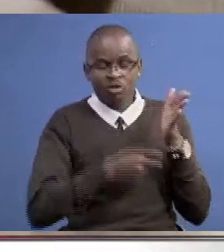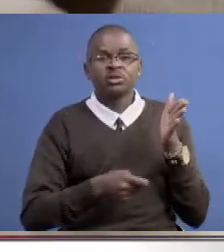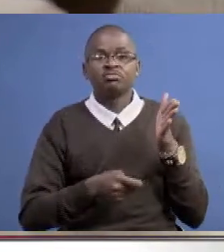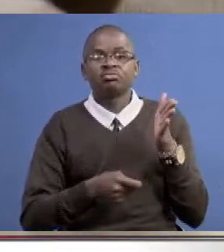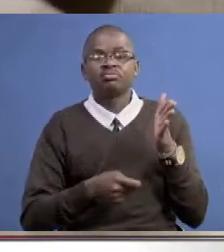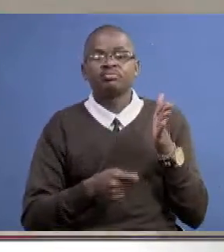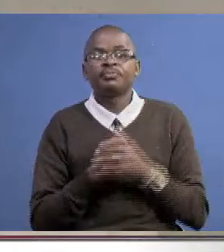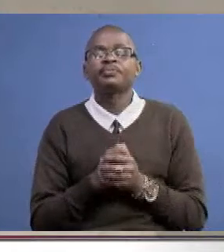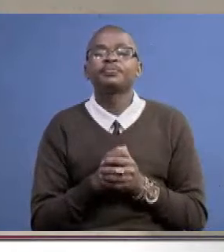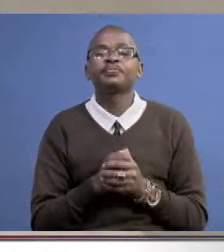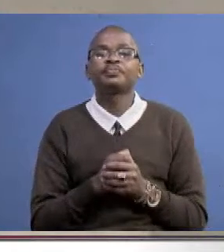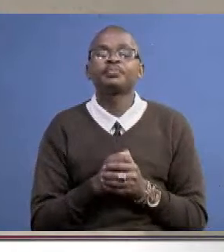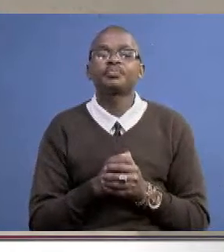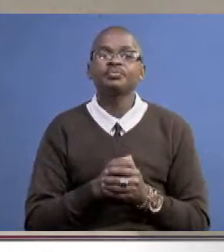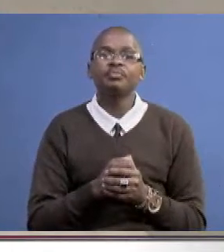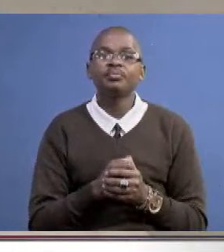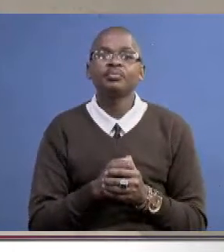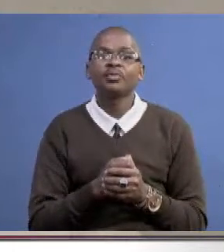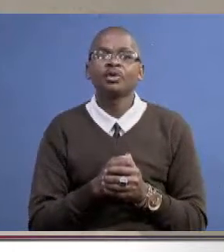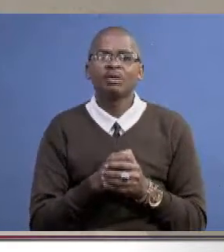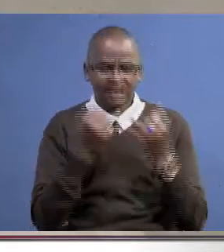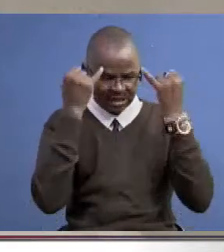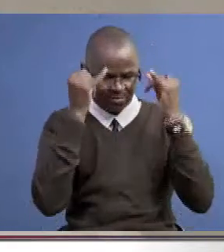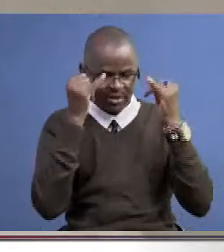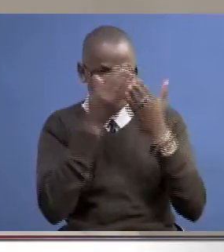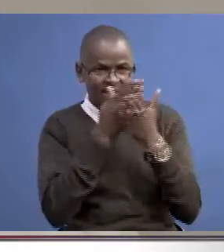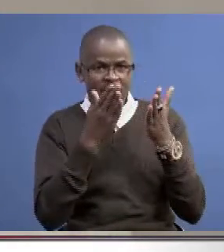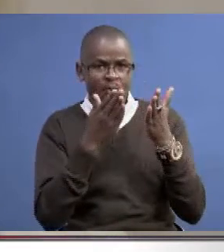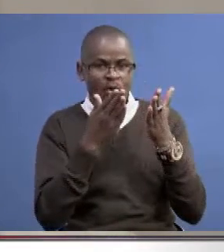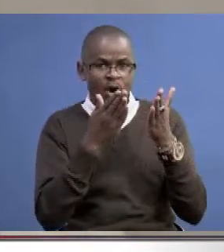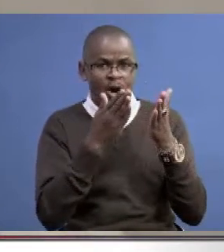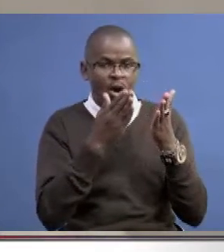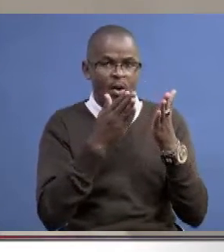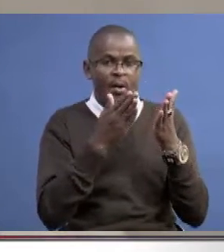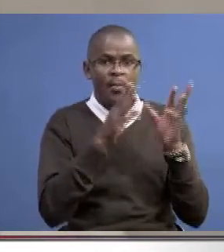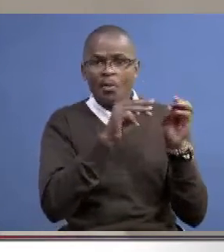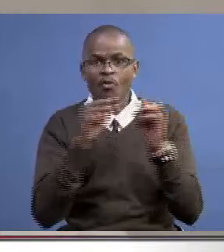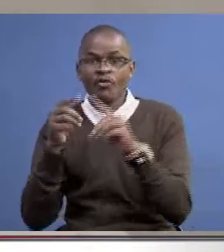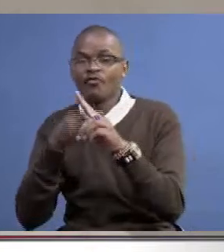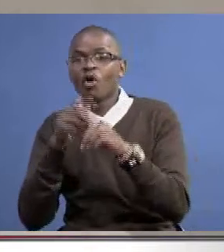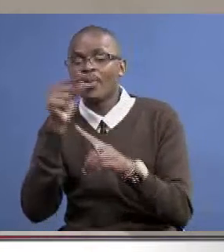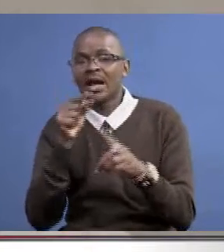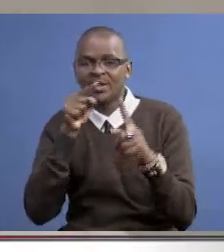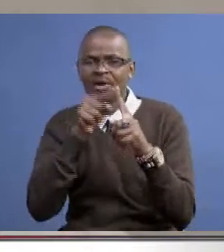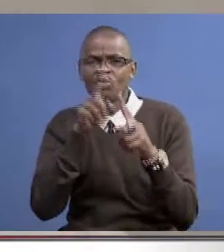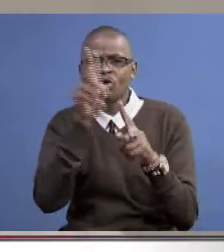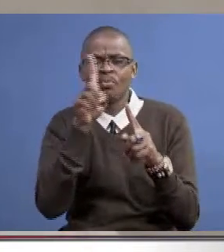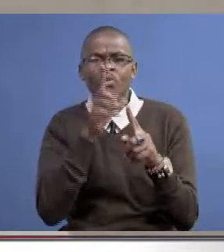relocation costs. You can imagine somebody moving from Garissa all the way to Nairobi to